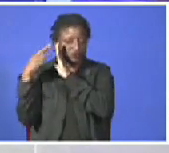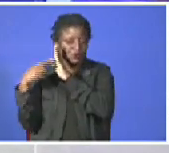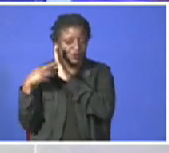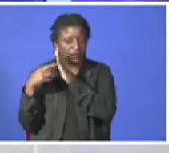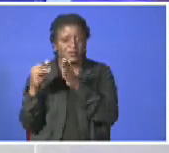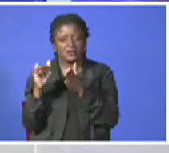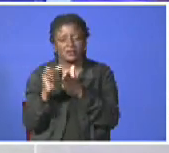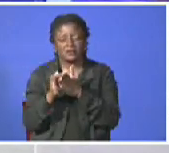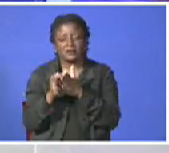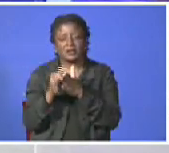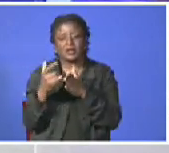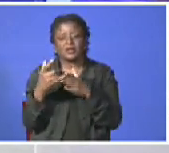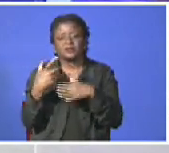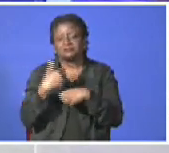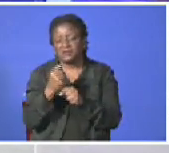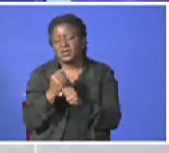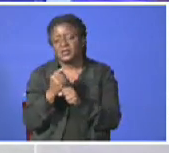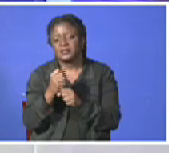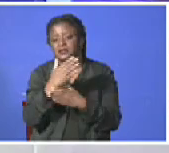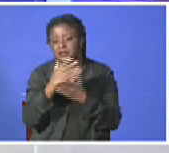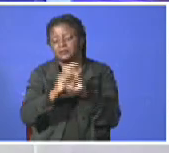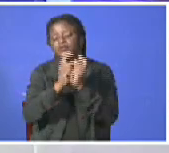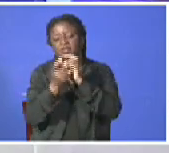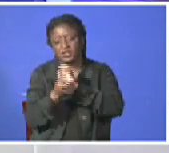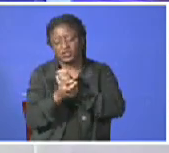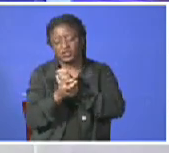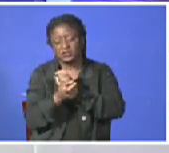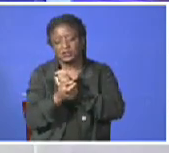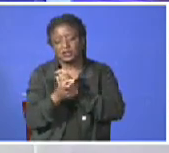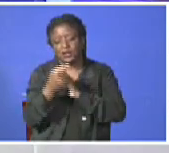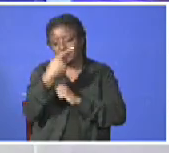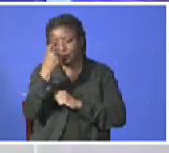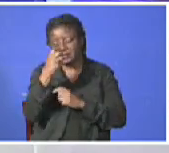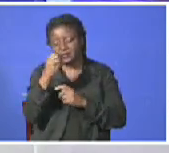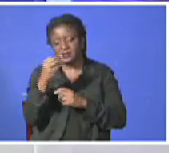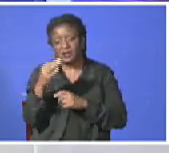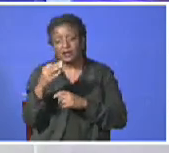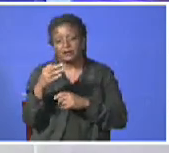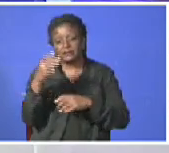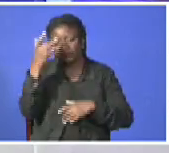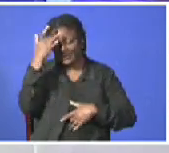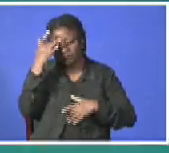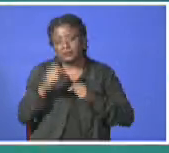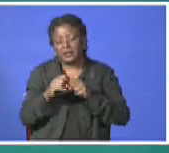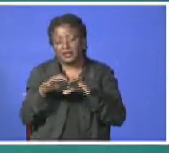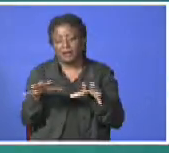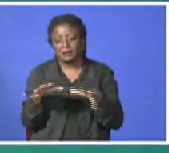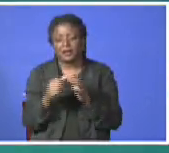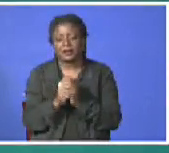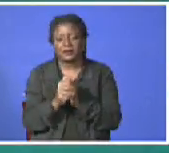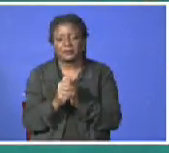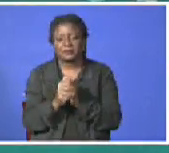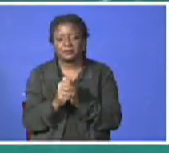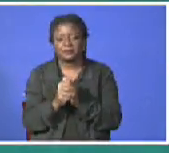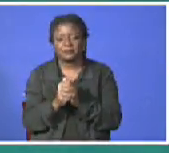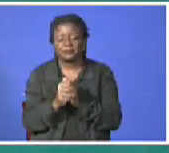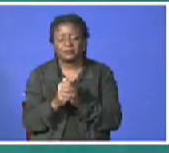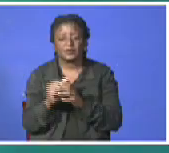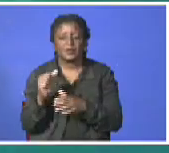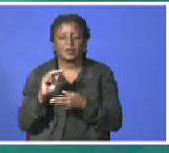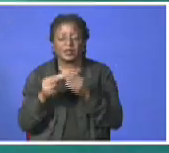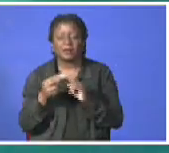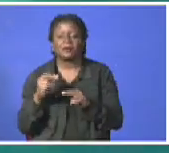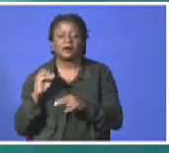which has to make some adjustments due to the global pandemic. LaDawn Davis has details. A number of Atlantis